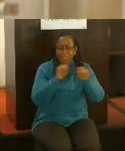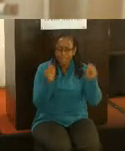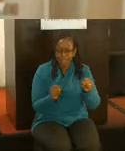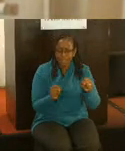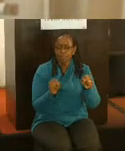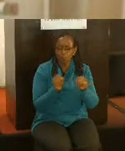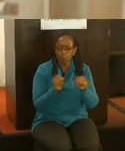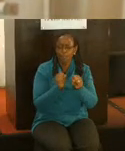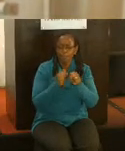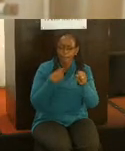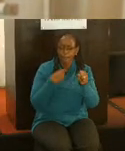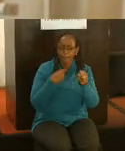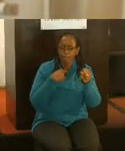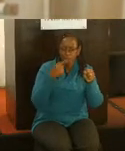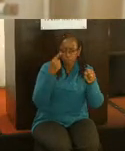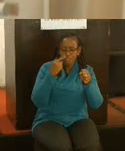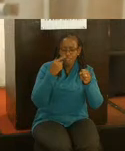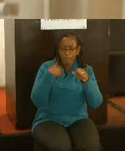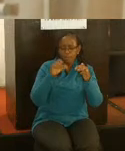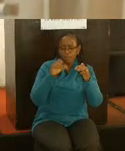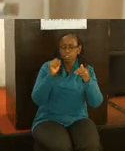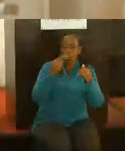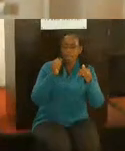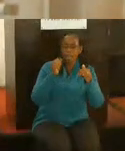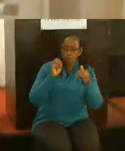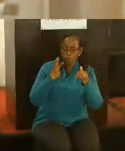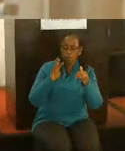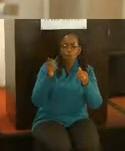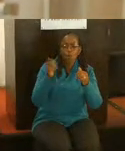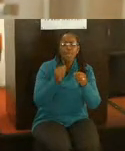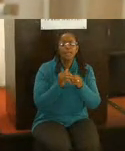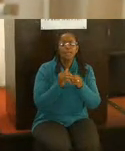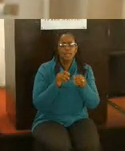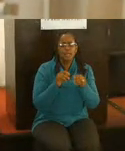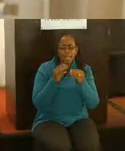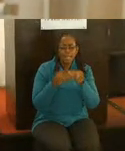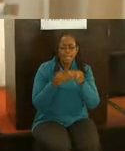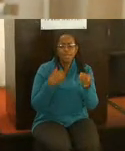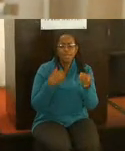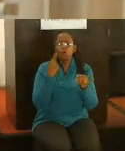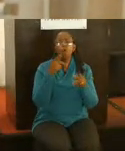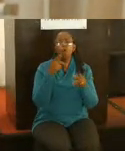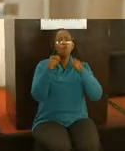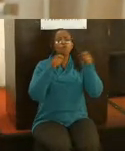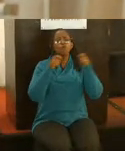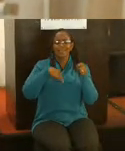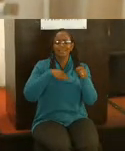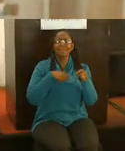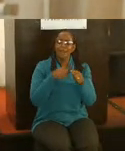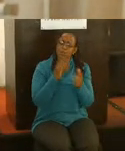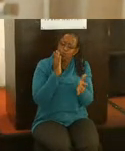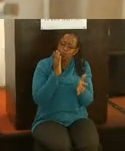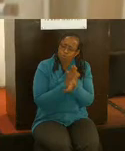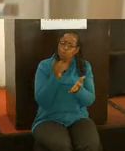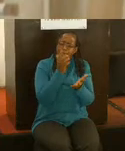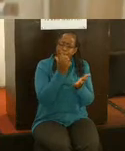shadow we create rulers but what we need are leaders